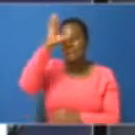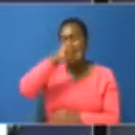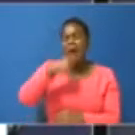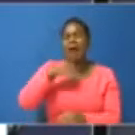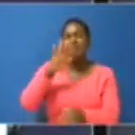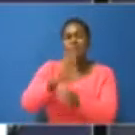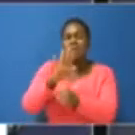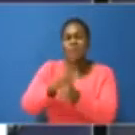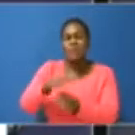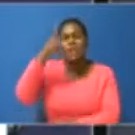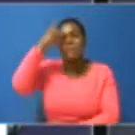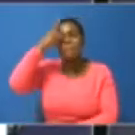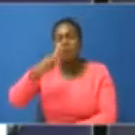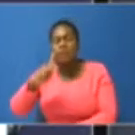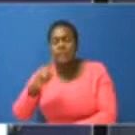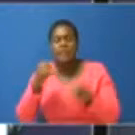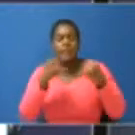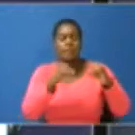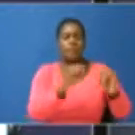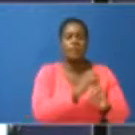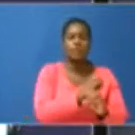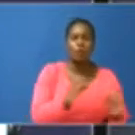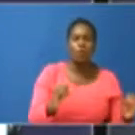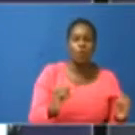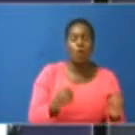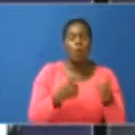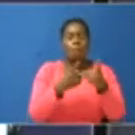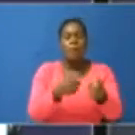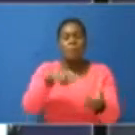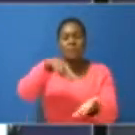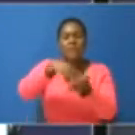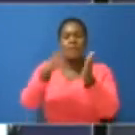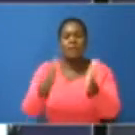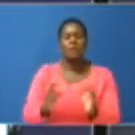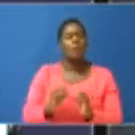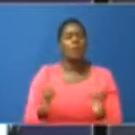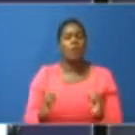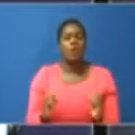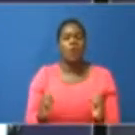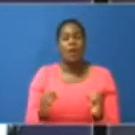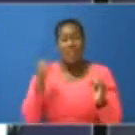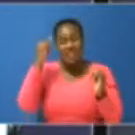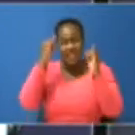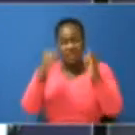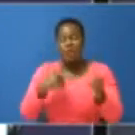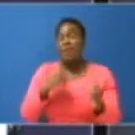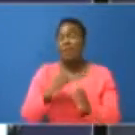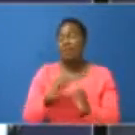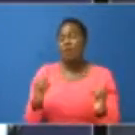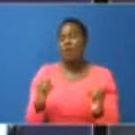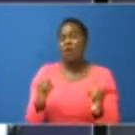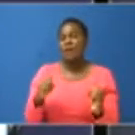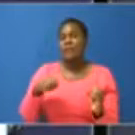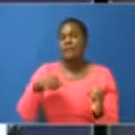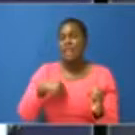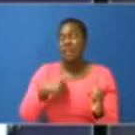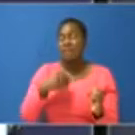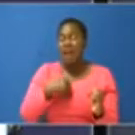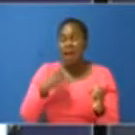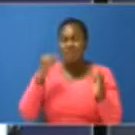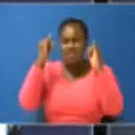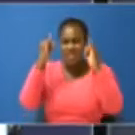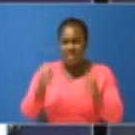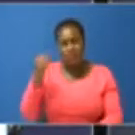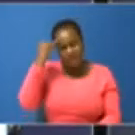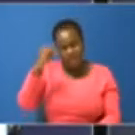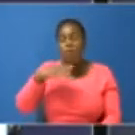loads of good policies that aren't implemented so don't blame the candidates for not having new ideas because we are not lacking new ideas